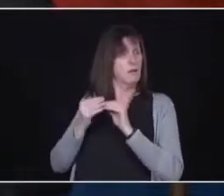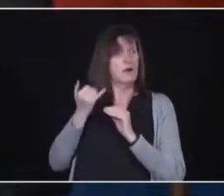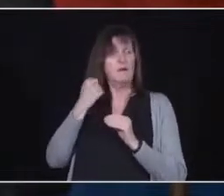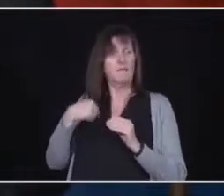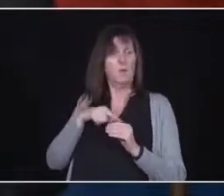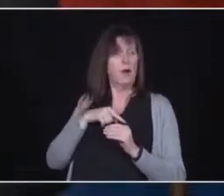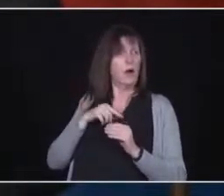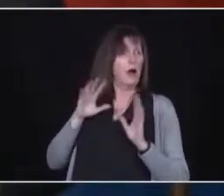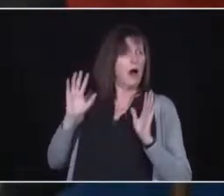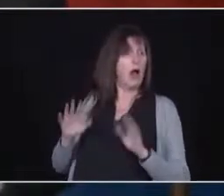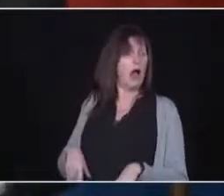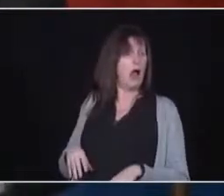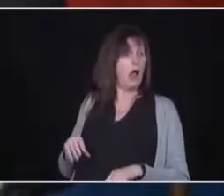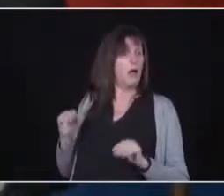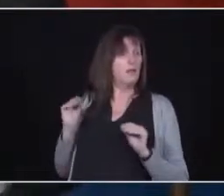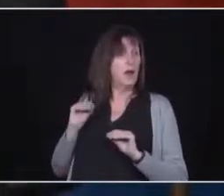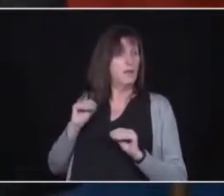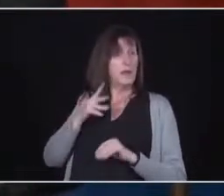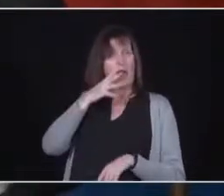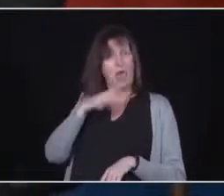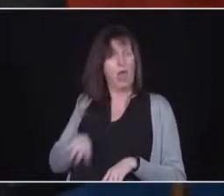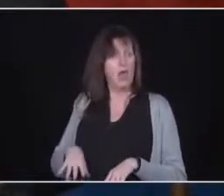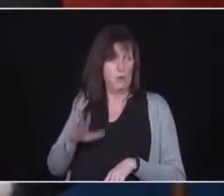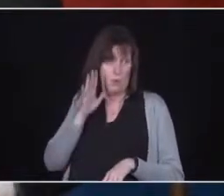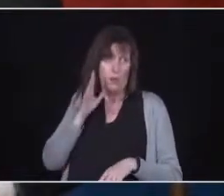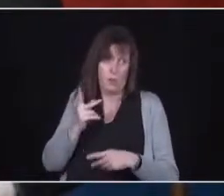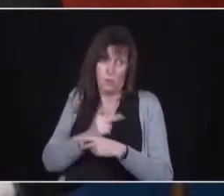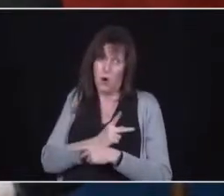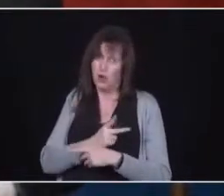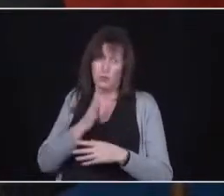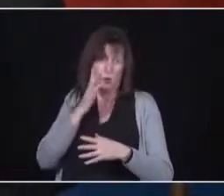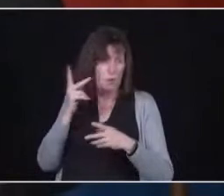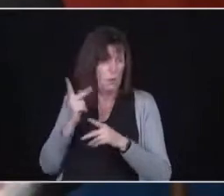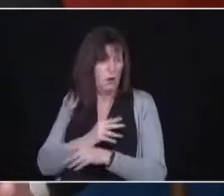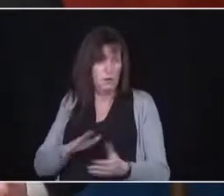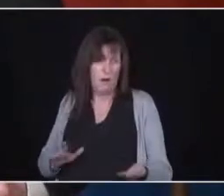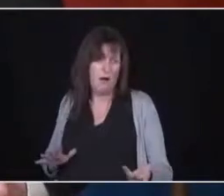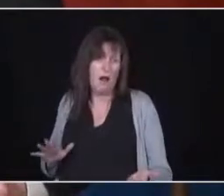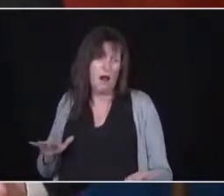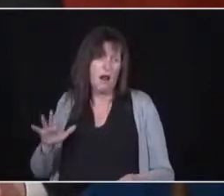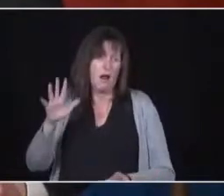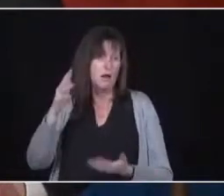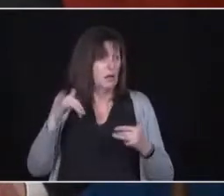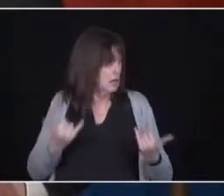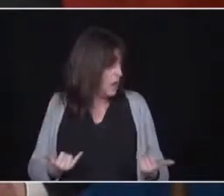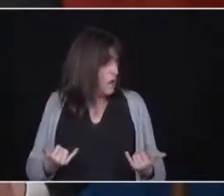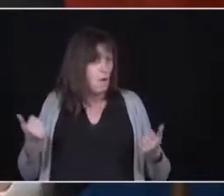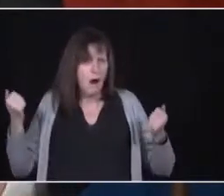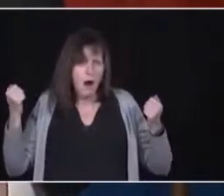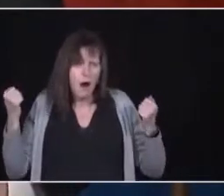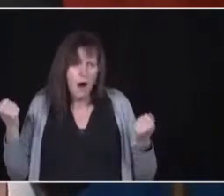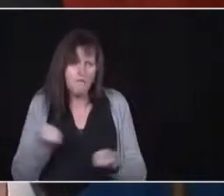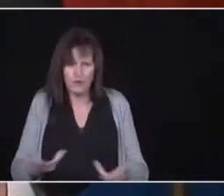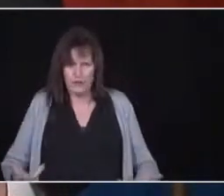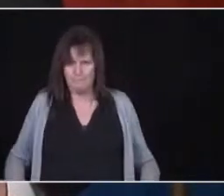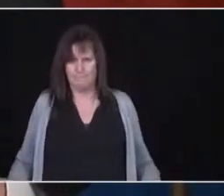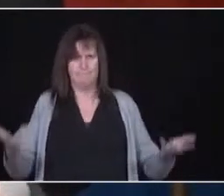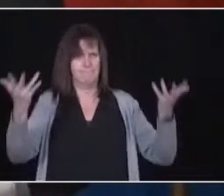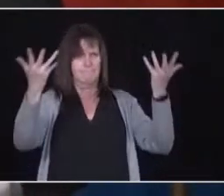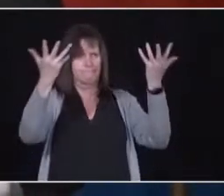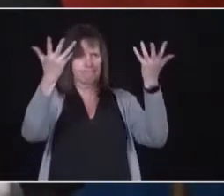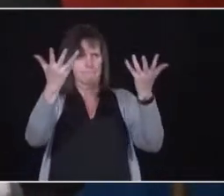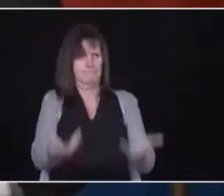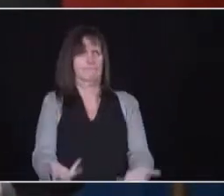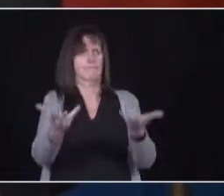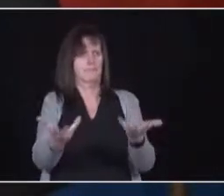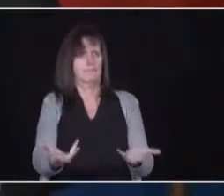is. Like, folks, we have put everything on the field now, everything. Now we need the cooperation, which